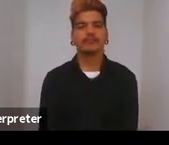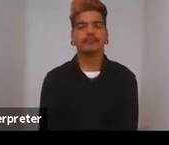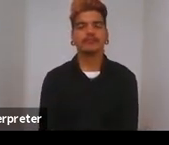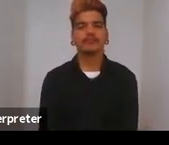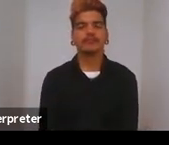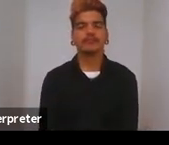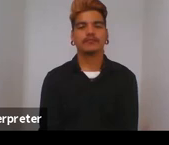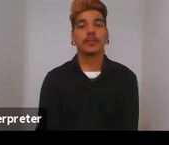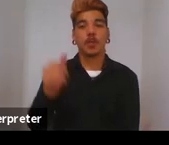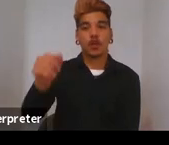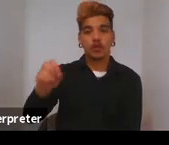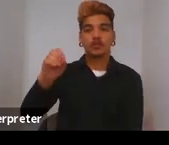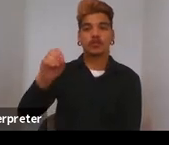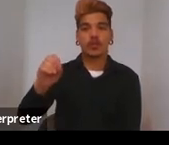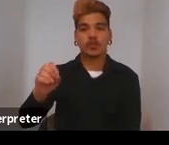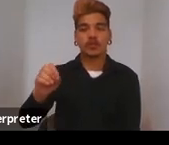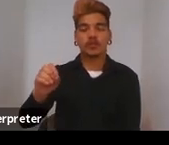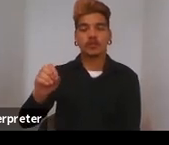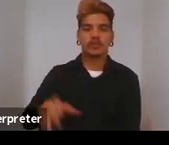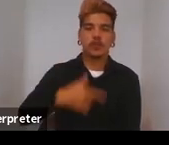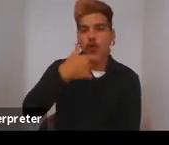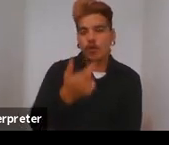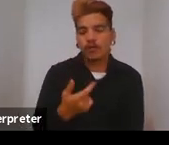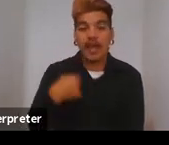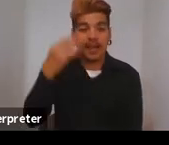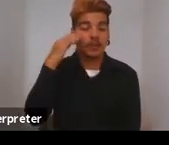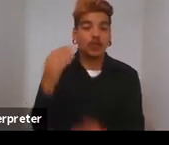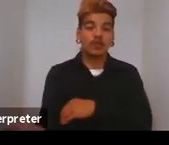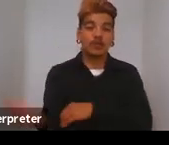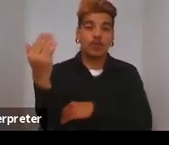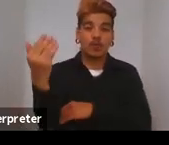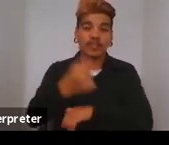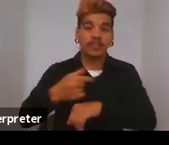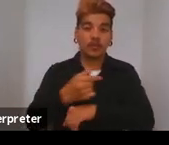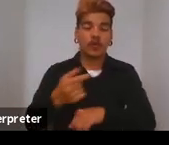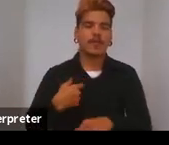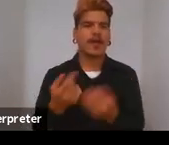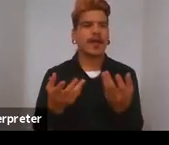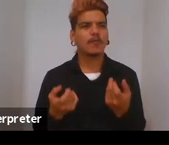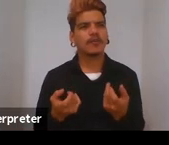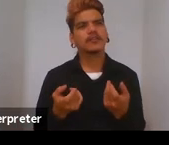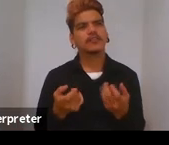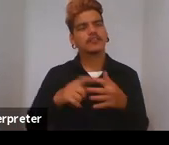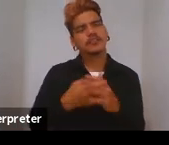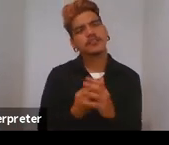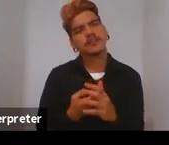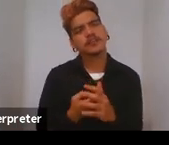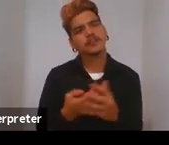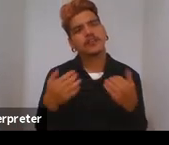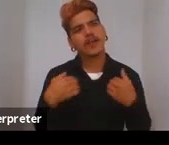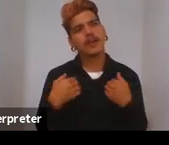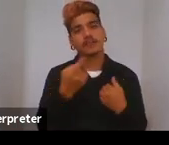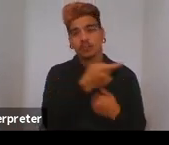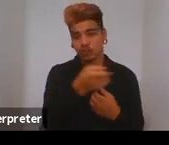So as a warm-up, I know it's morning in Guam. I wanted to start by having you